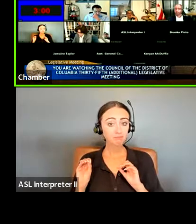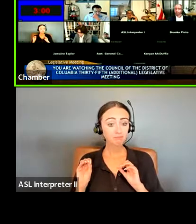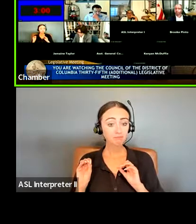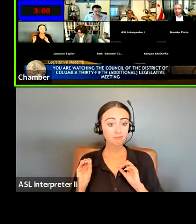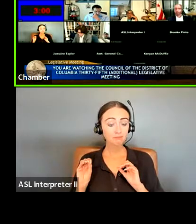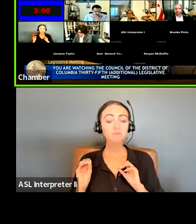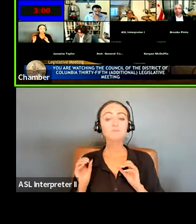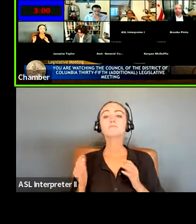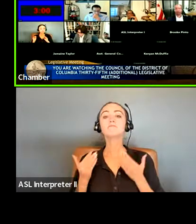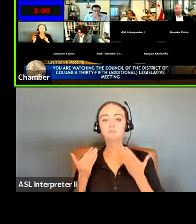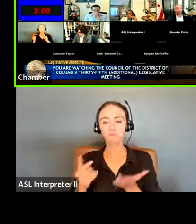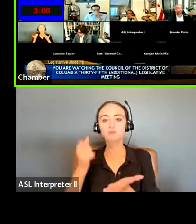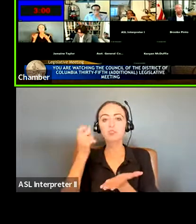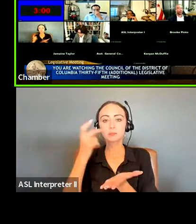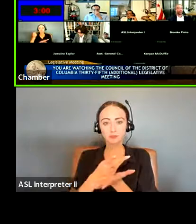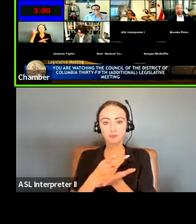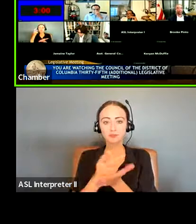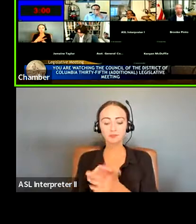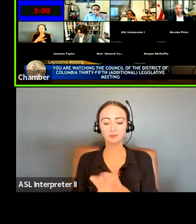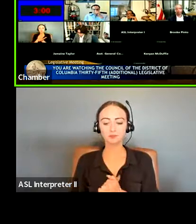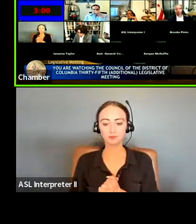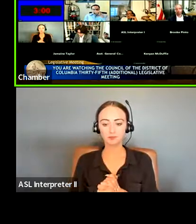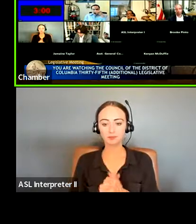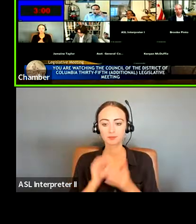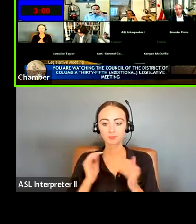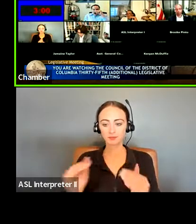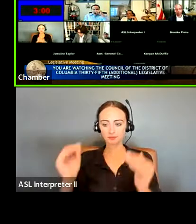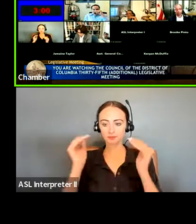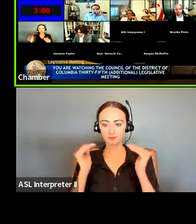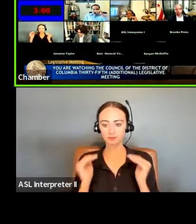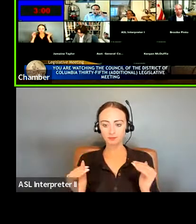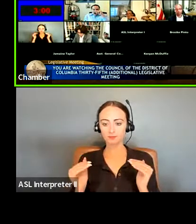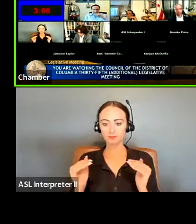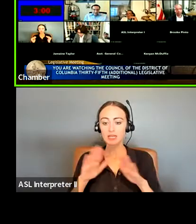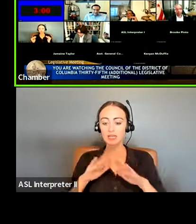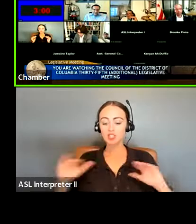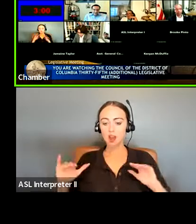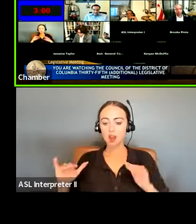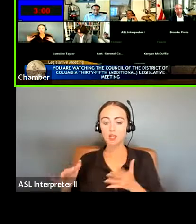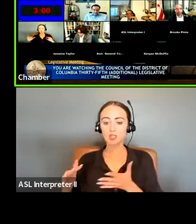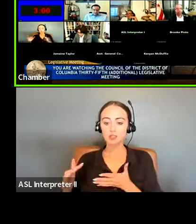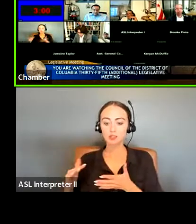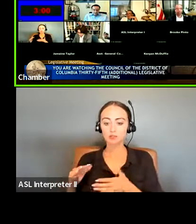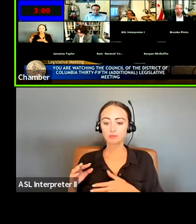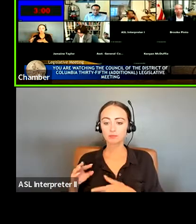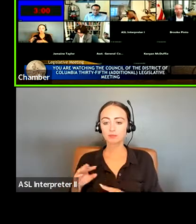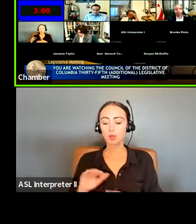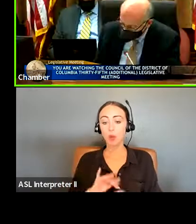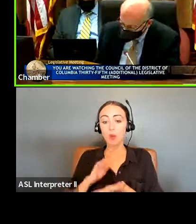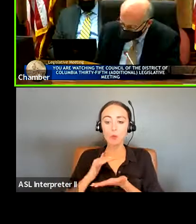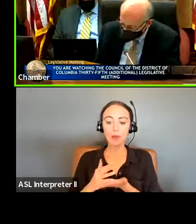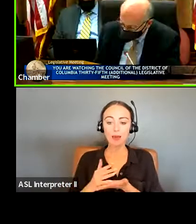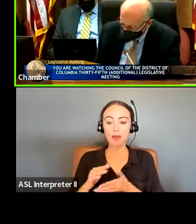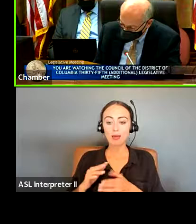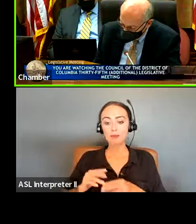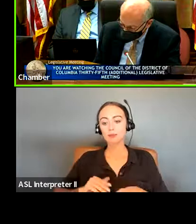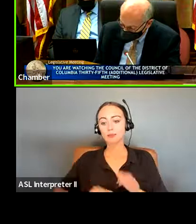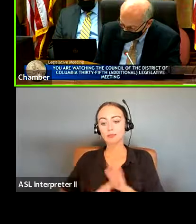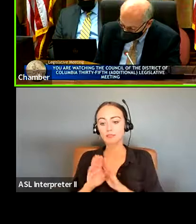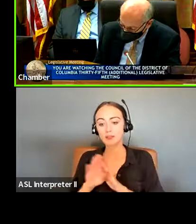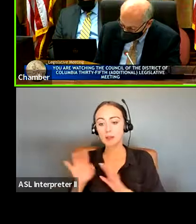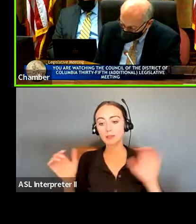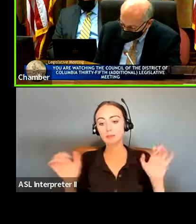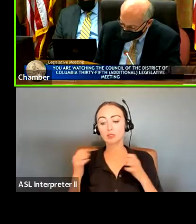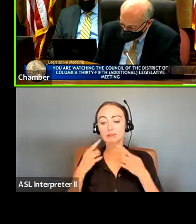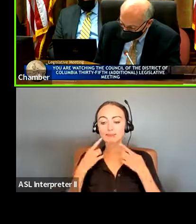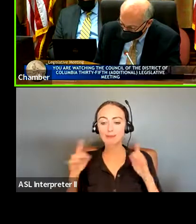The bill is approved unanimously. The next measure is Child Wealth Building Emergency Declaration Resolution of